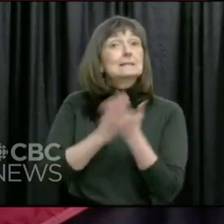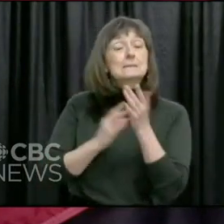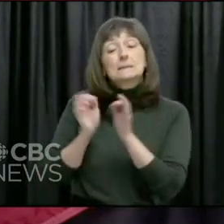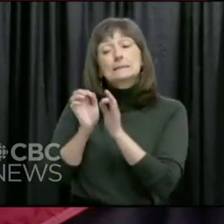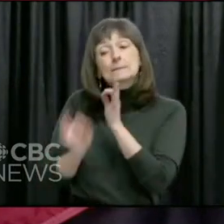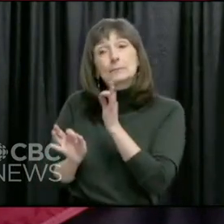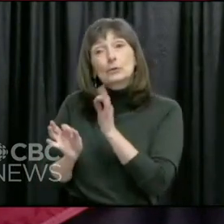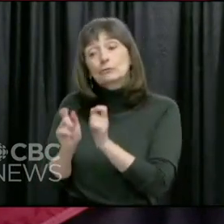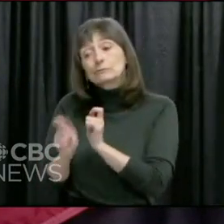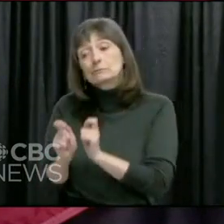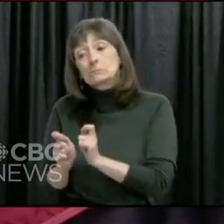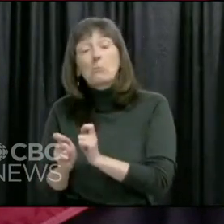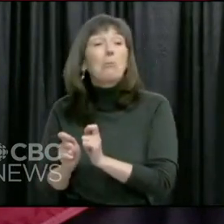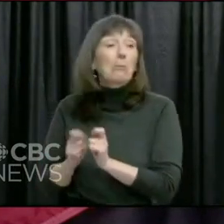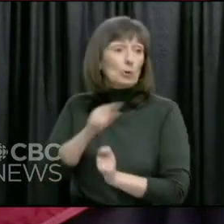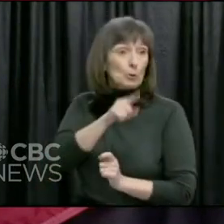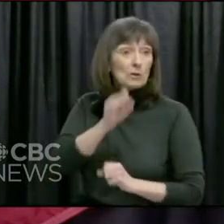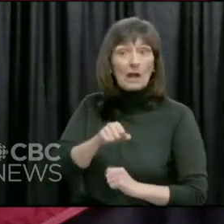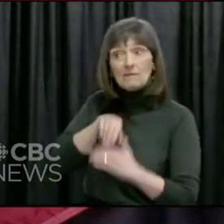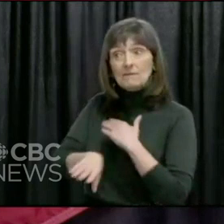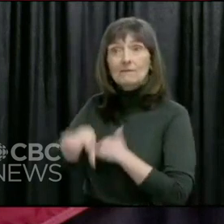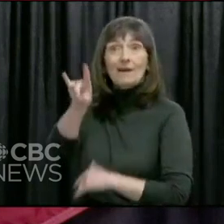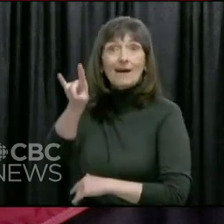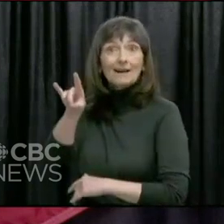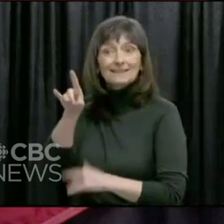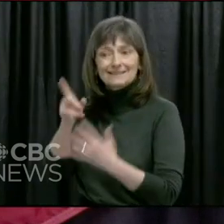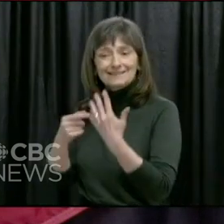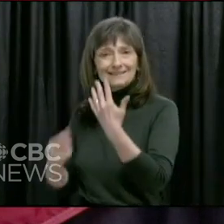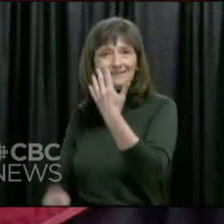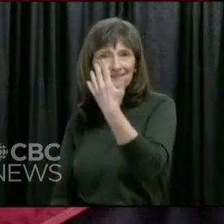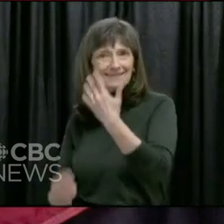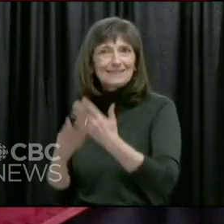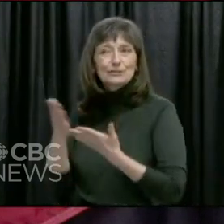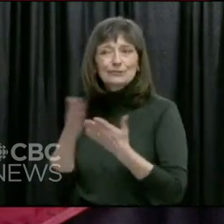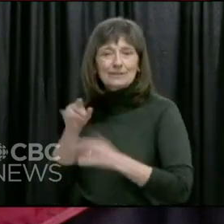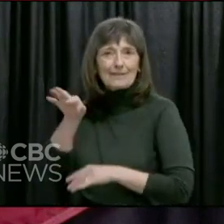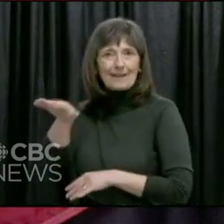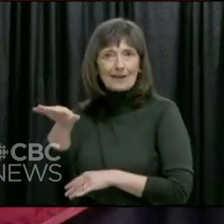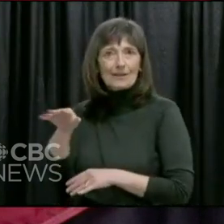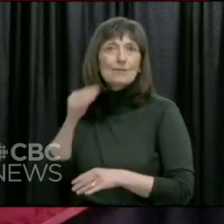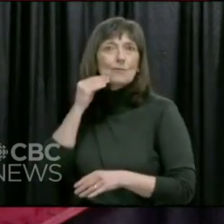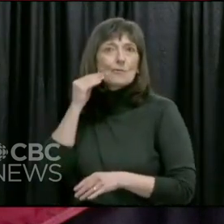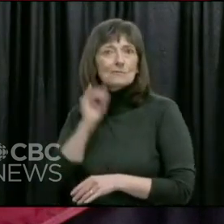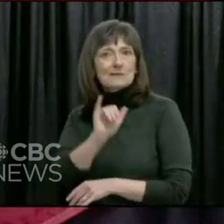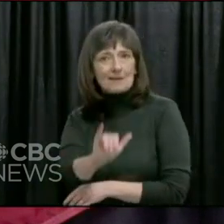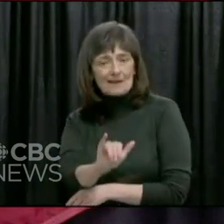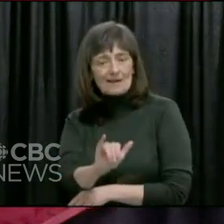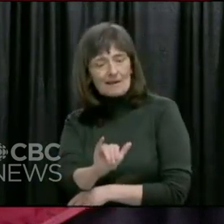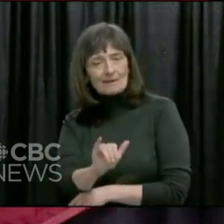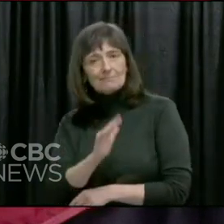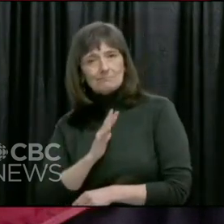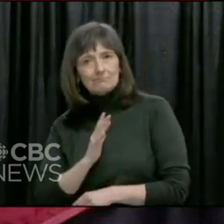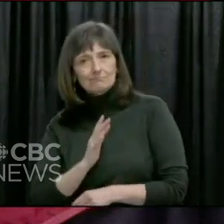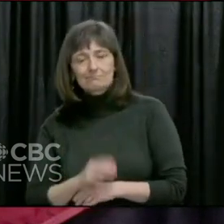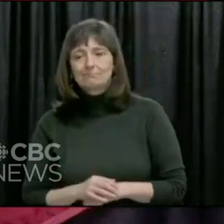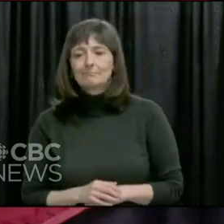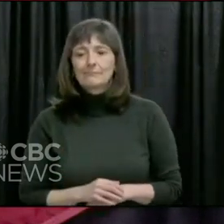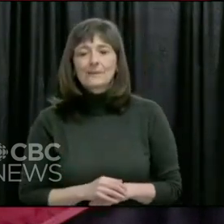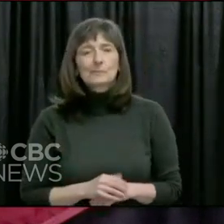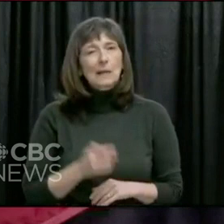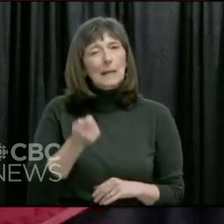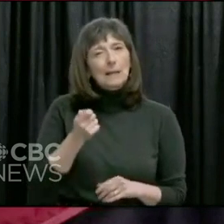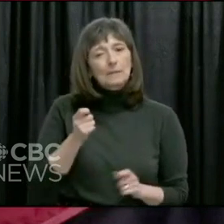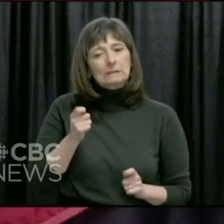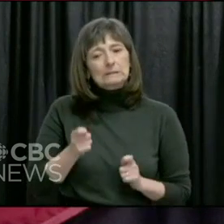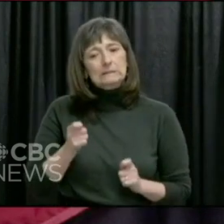it very easy for you to access those government services and doing it from your homes. So this is really a gradual